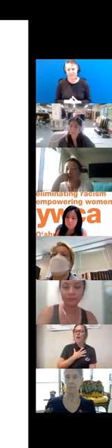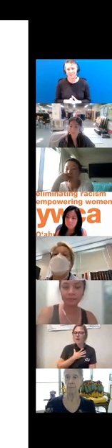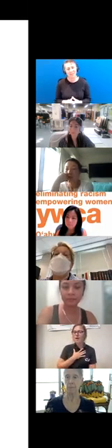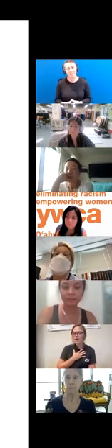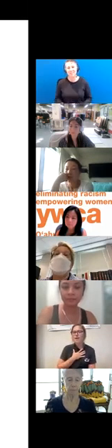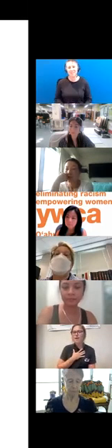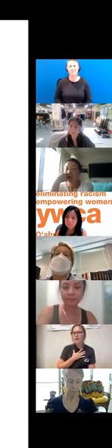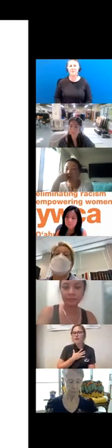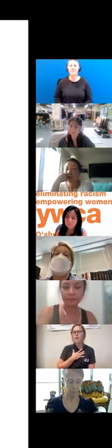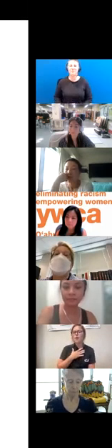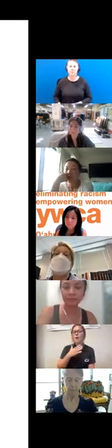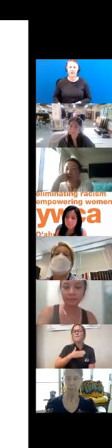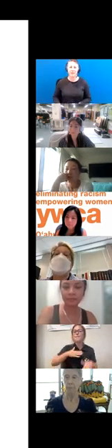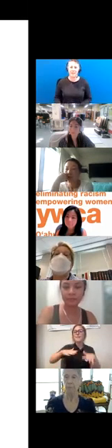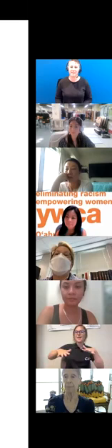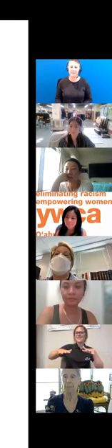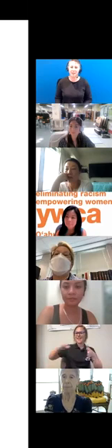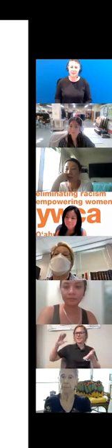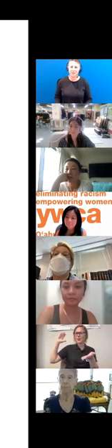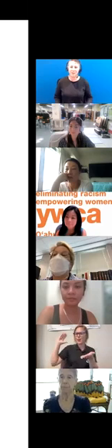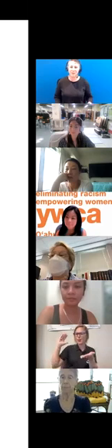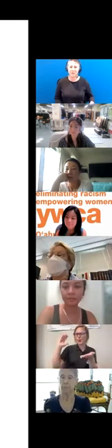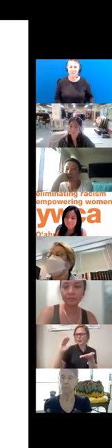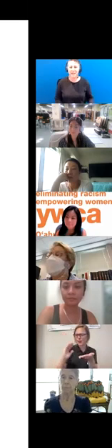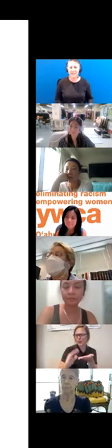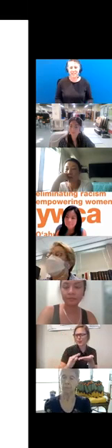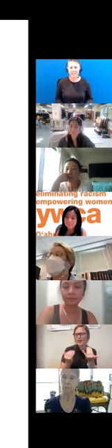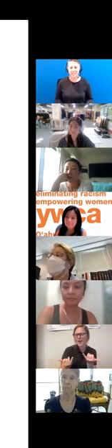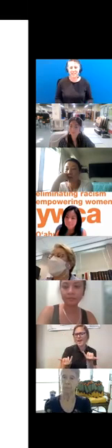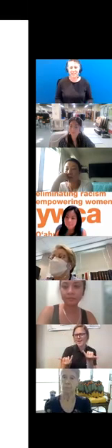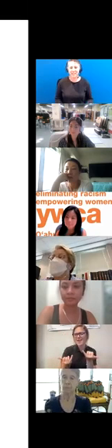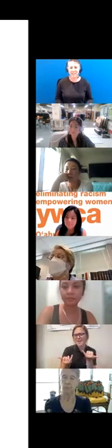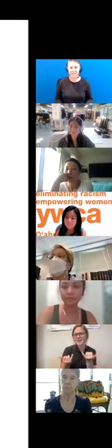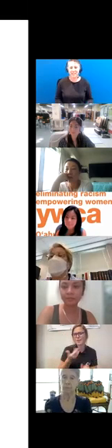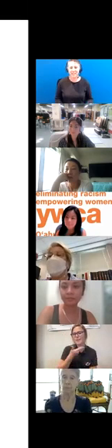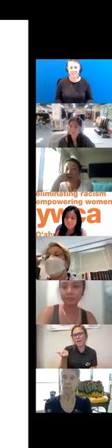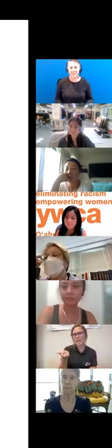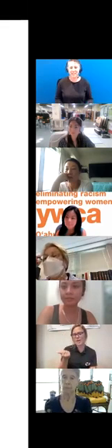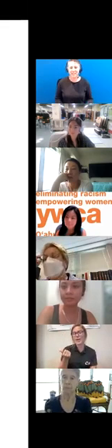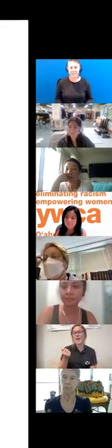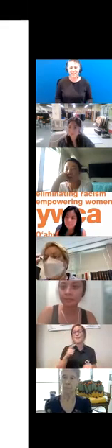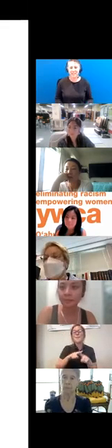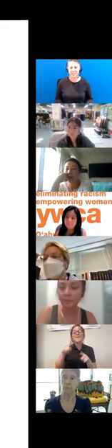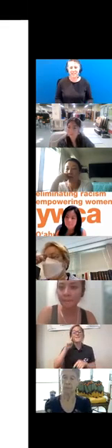sign language, and it made me feel more at ease. So my anxiety.